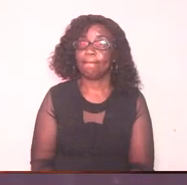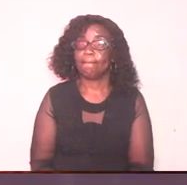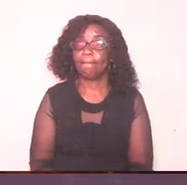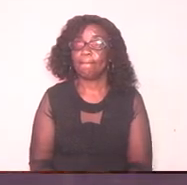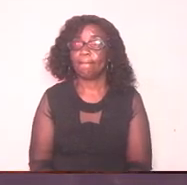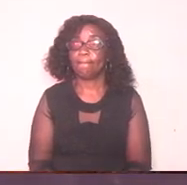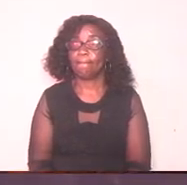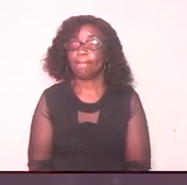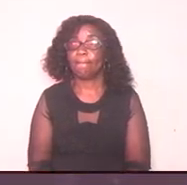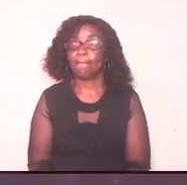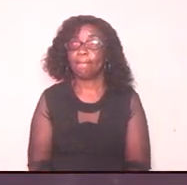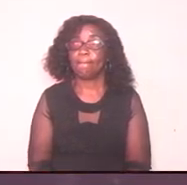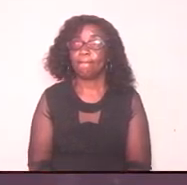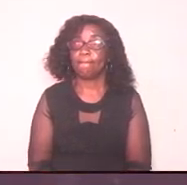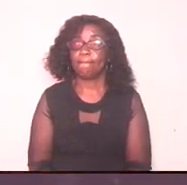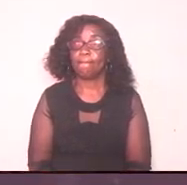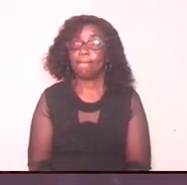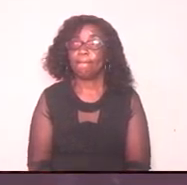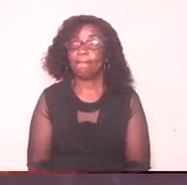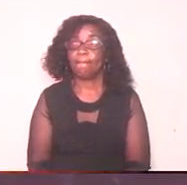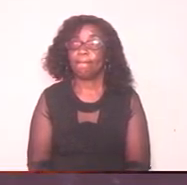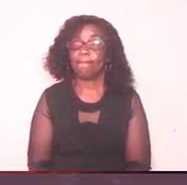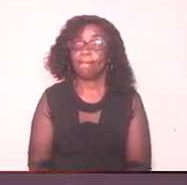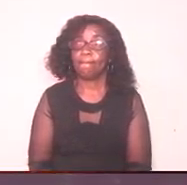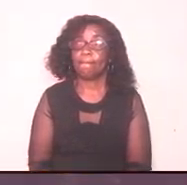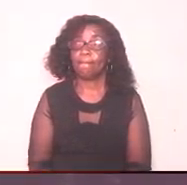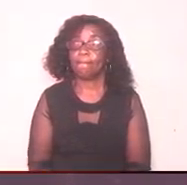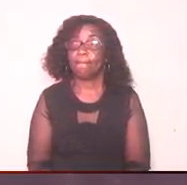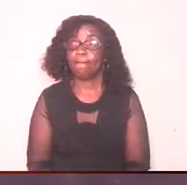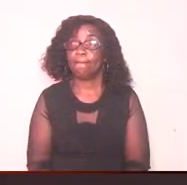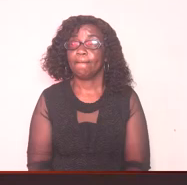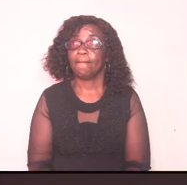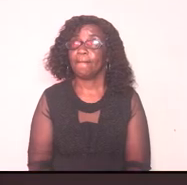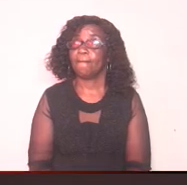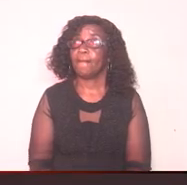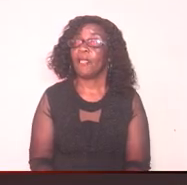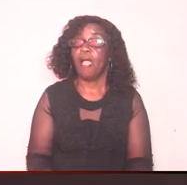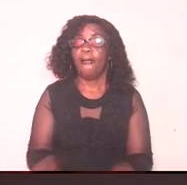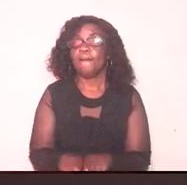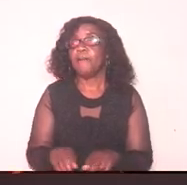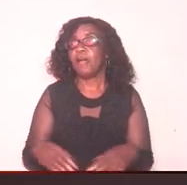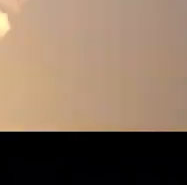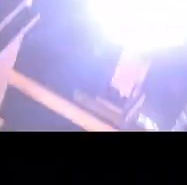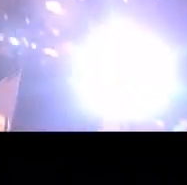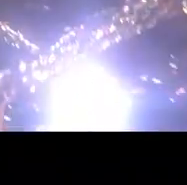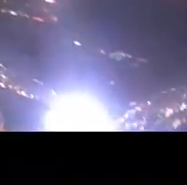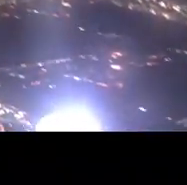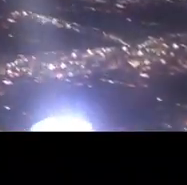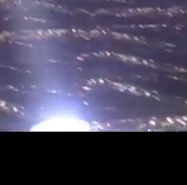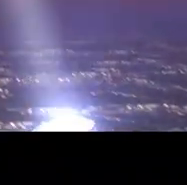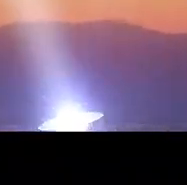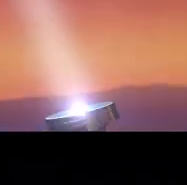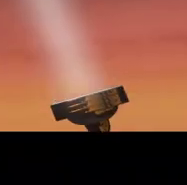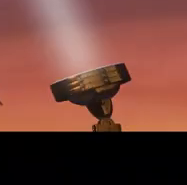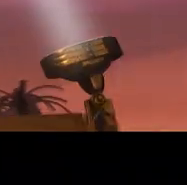of government making his case. We will move swiftly on to the member of opposition from Closing Opposition. The floor is